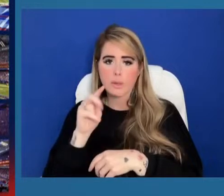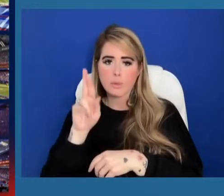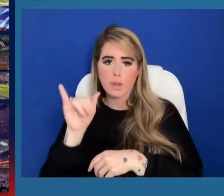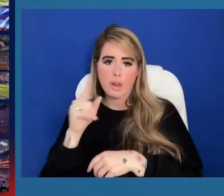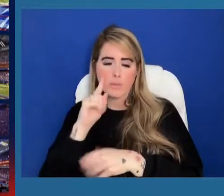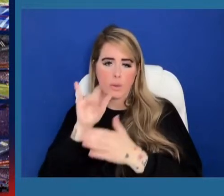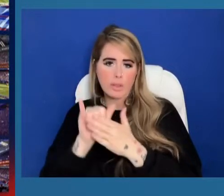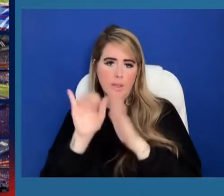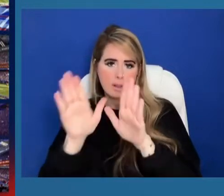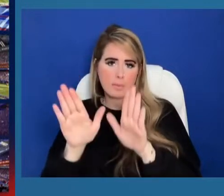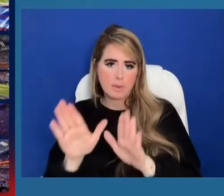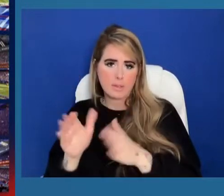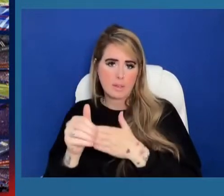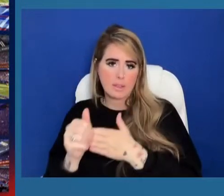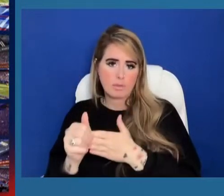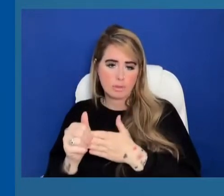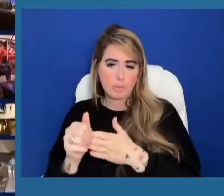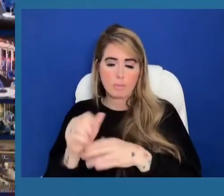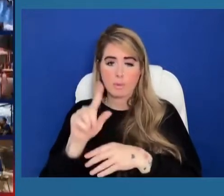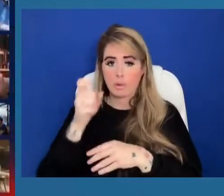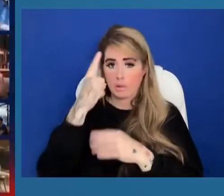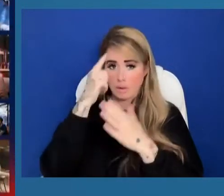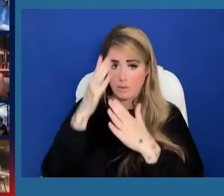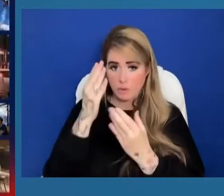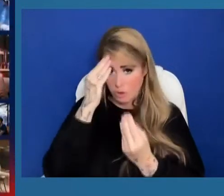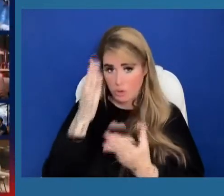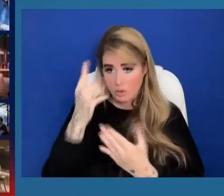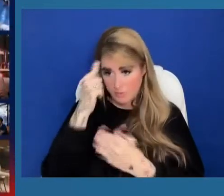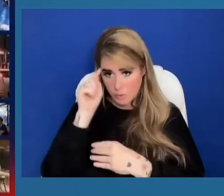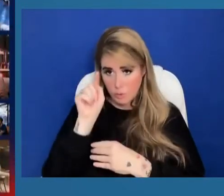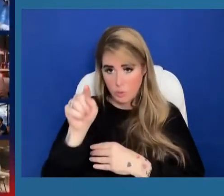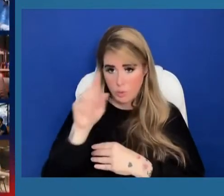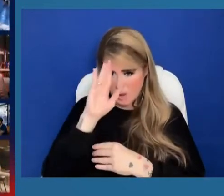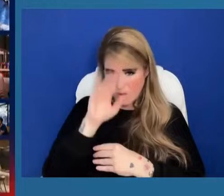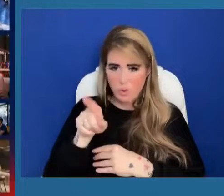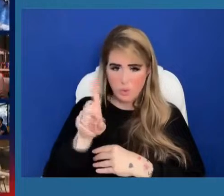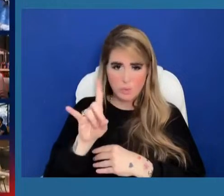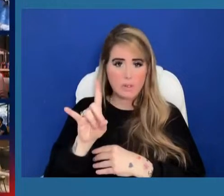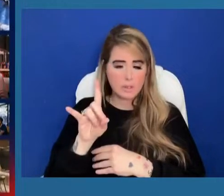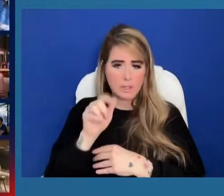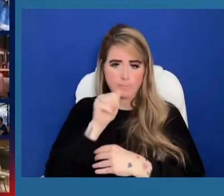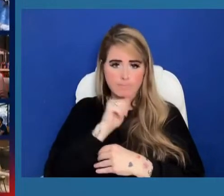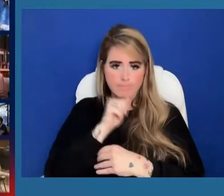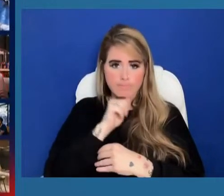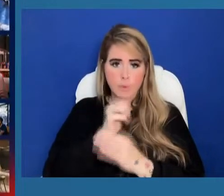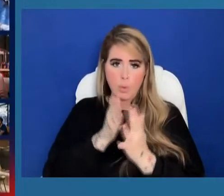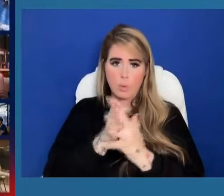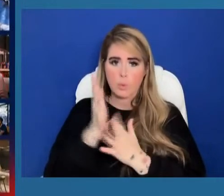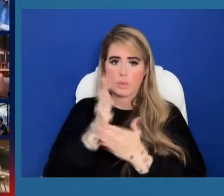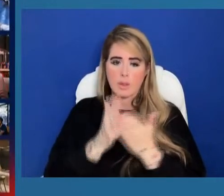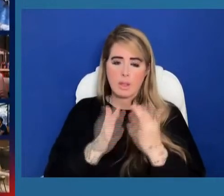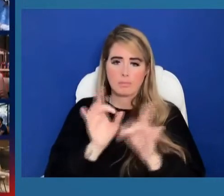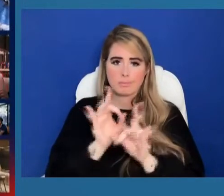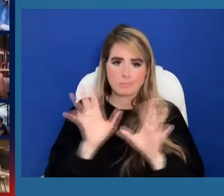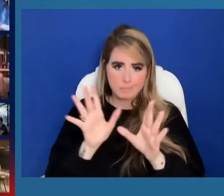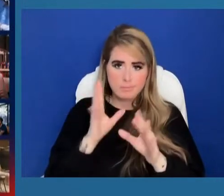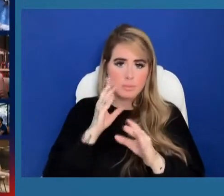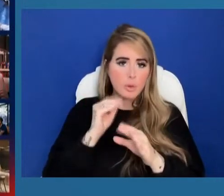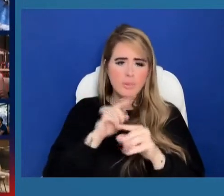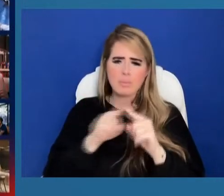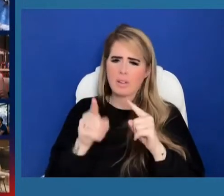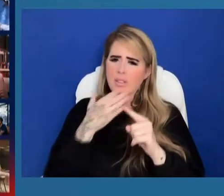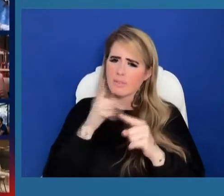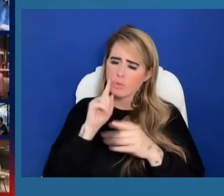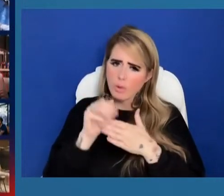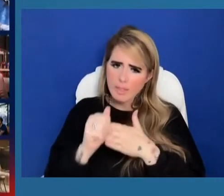tremendous leadership. And, Governor, to you, I know you did take some heat, but thank you for your leadership. Thank you for standing up